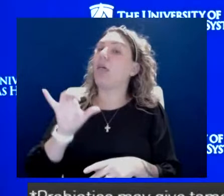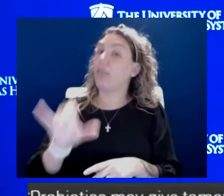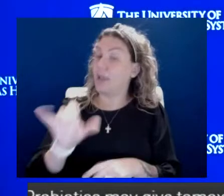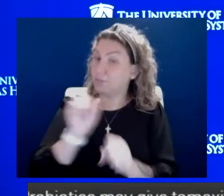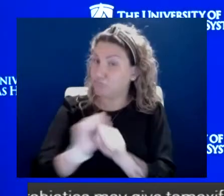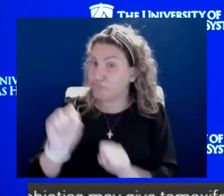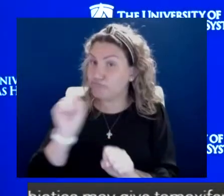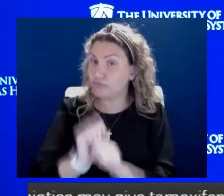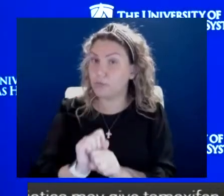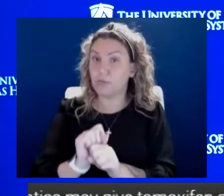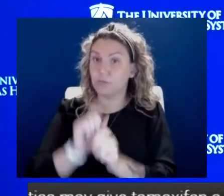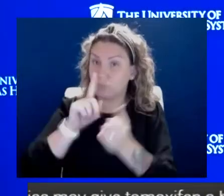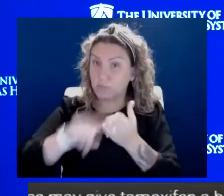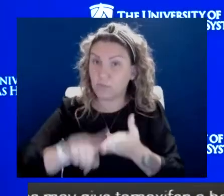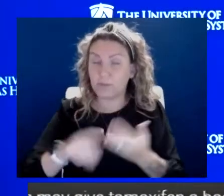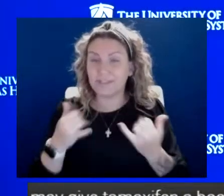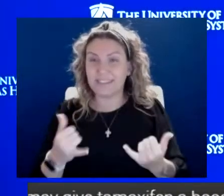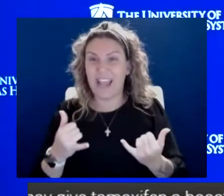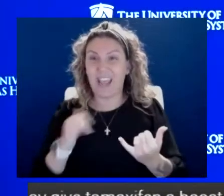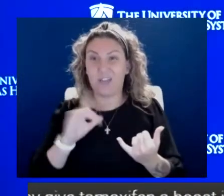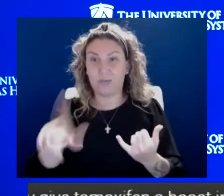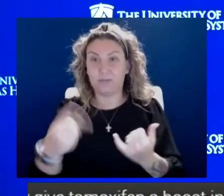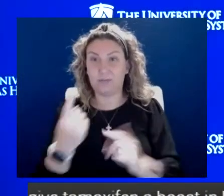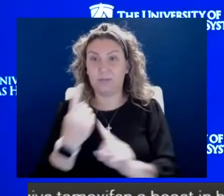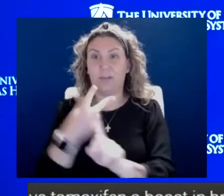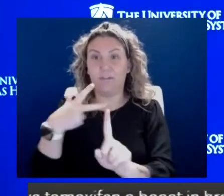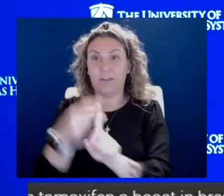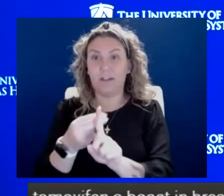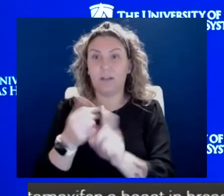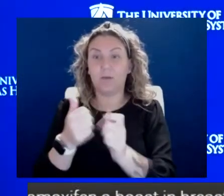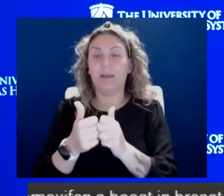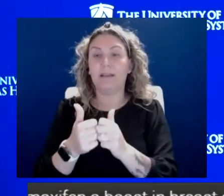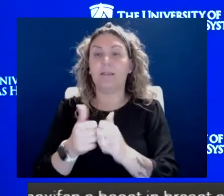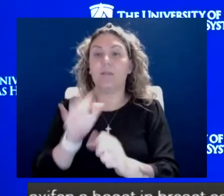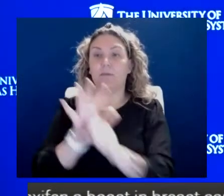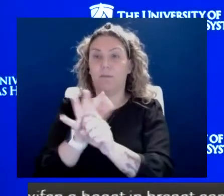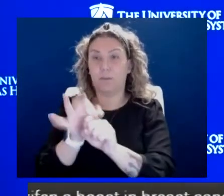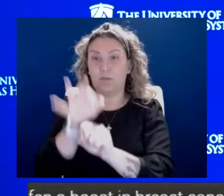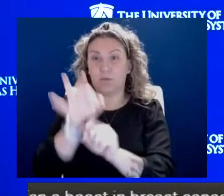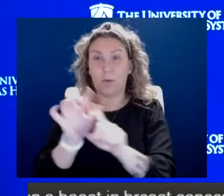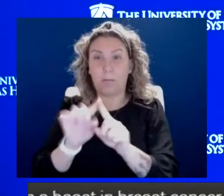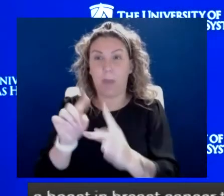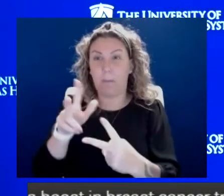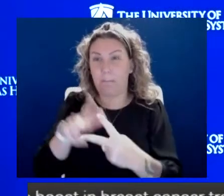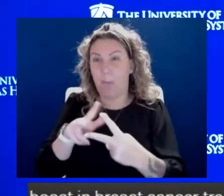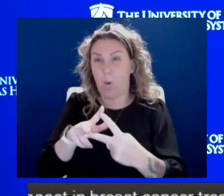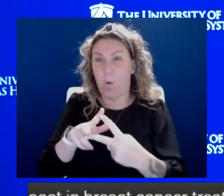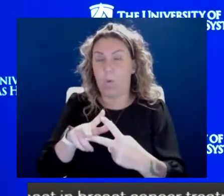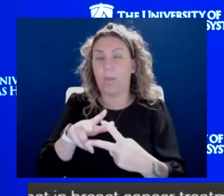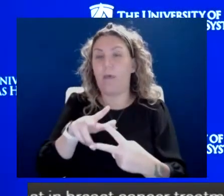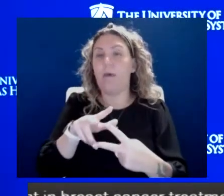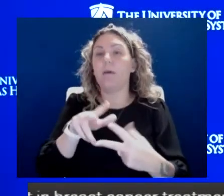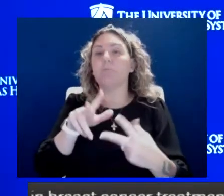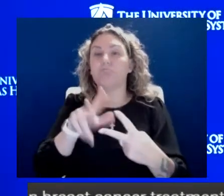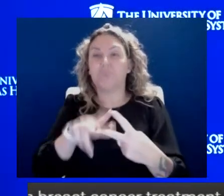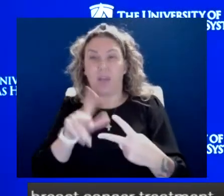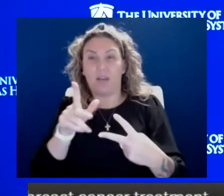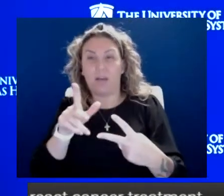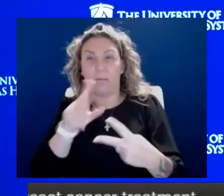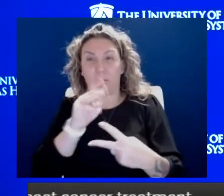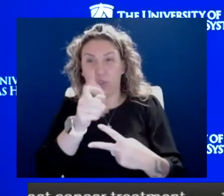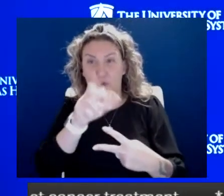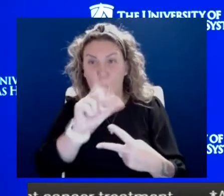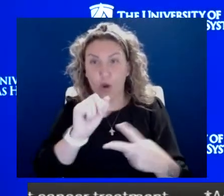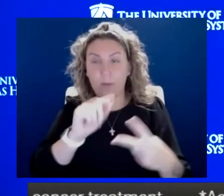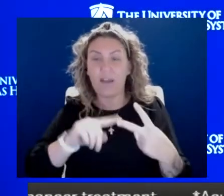Again, there is the single vaccine with the single spike, but we know Moderna and Pfizer have worked on a bivalent vaccine, so having two different spikes